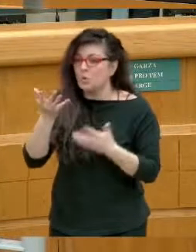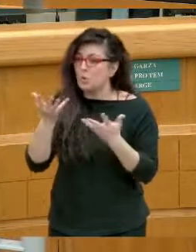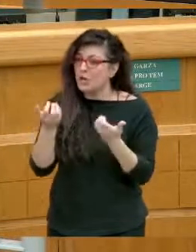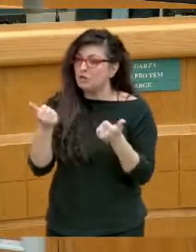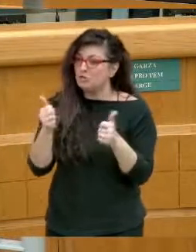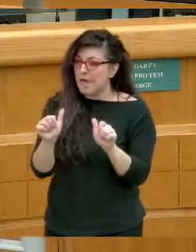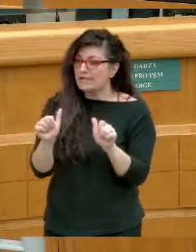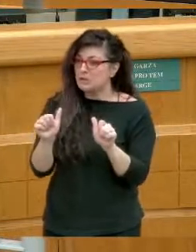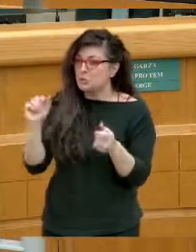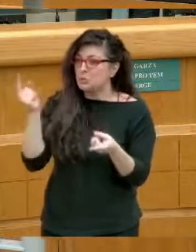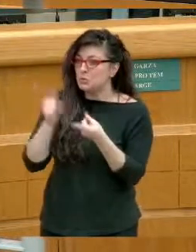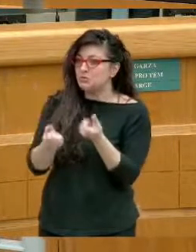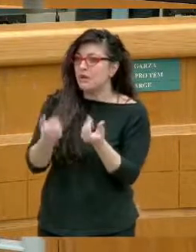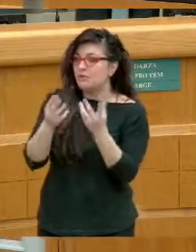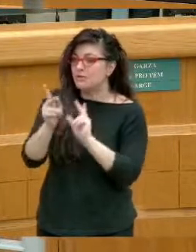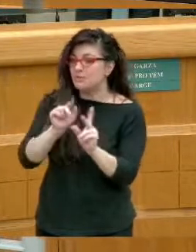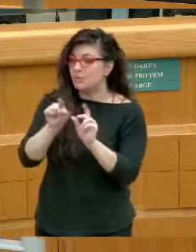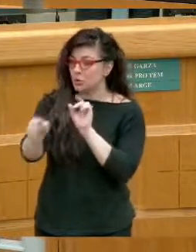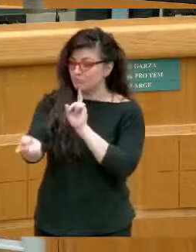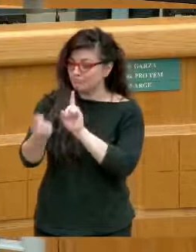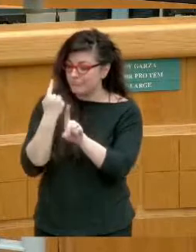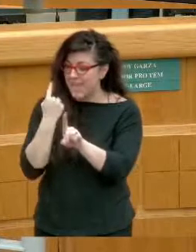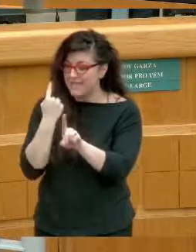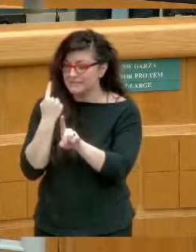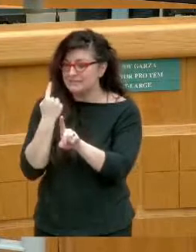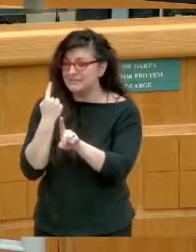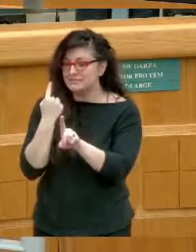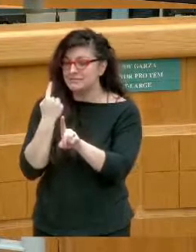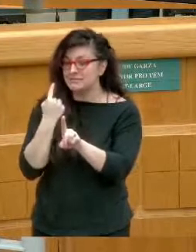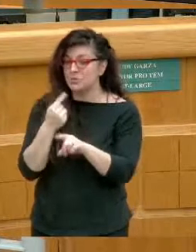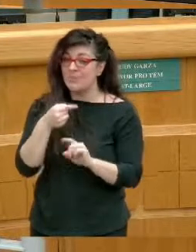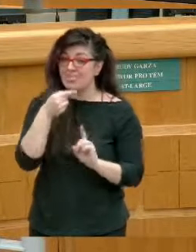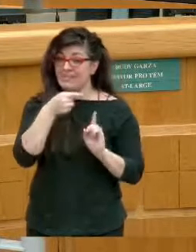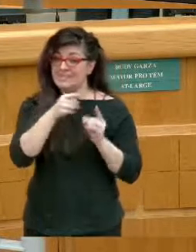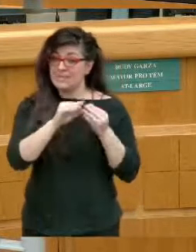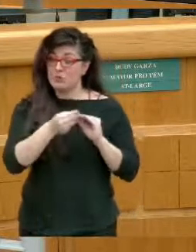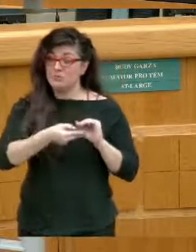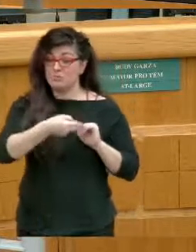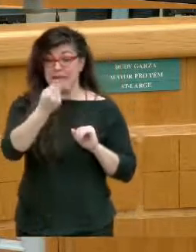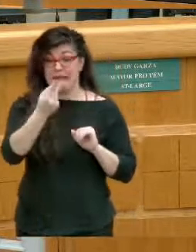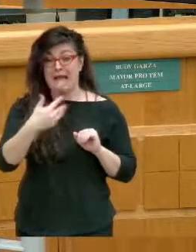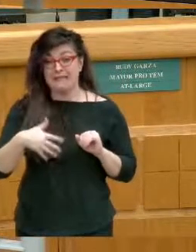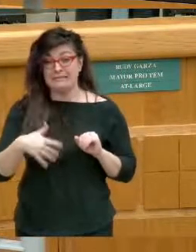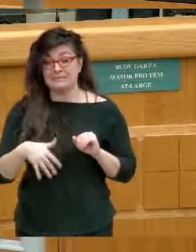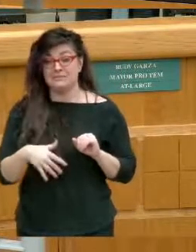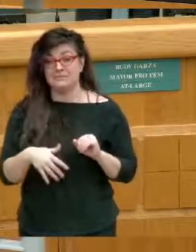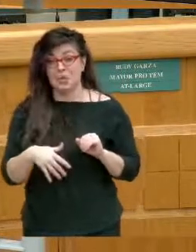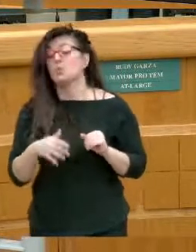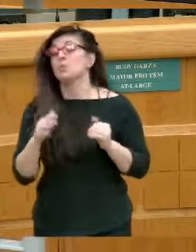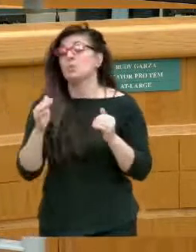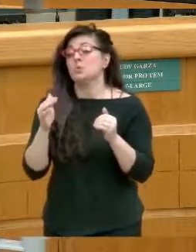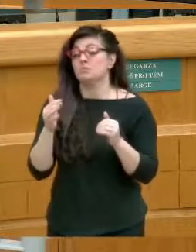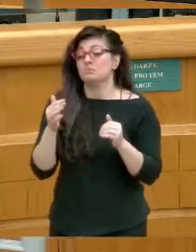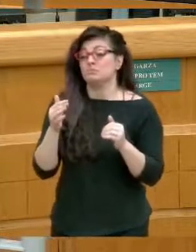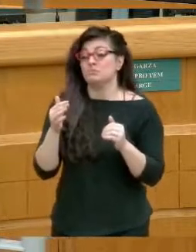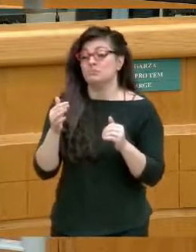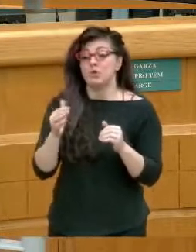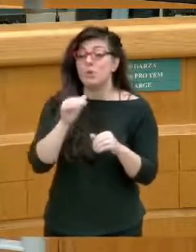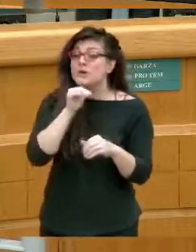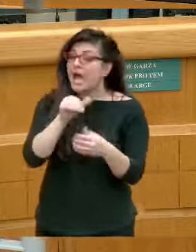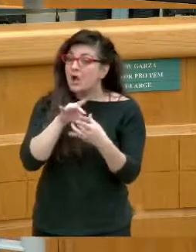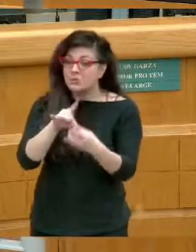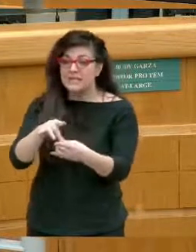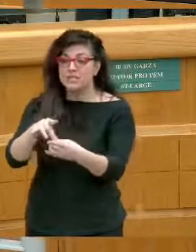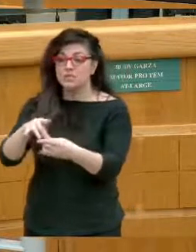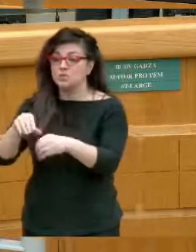this is high, and it seems that outside of the outbreak, we predict from the cell phone data that we're